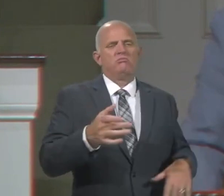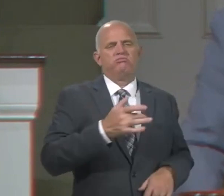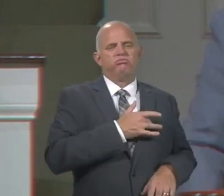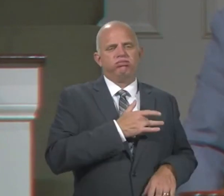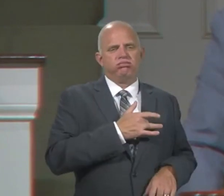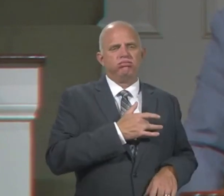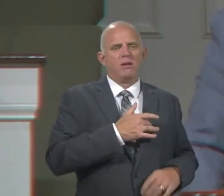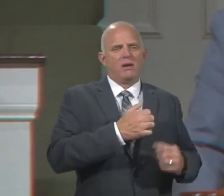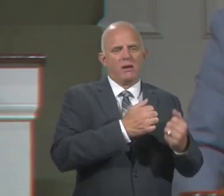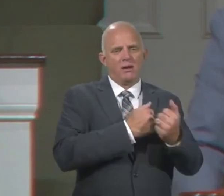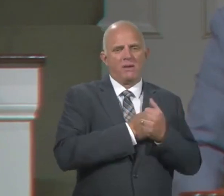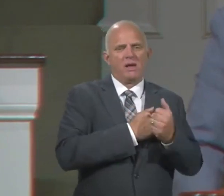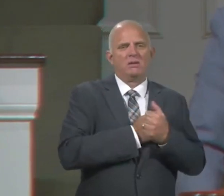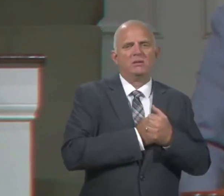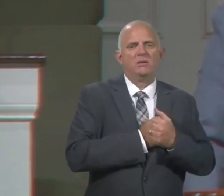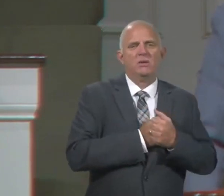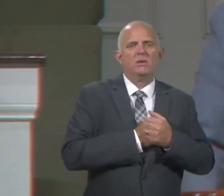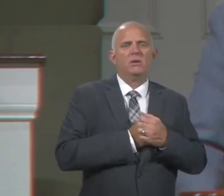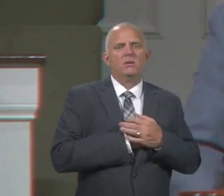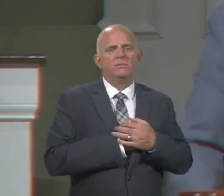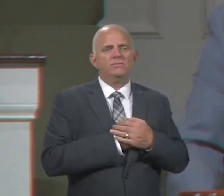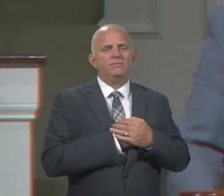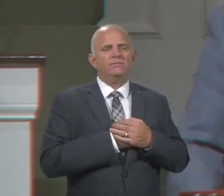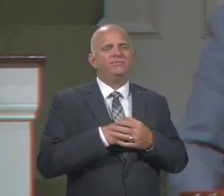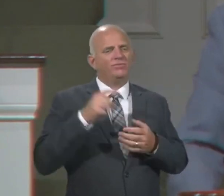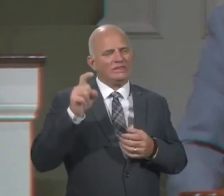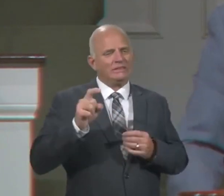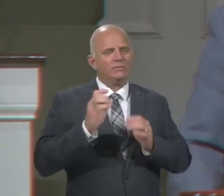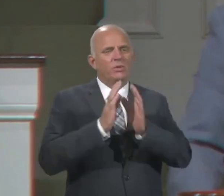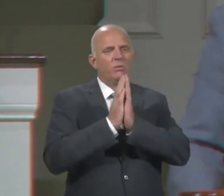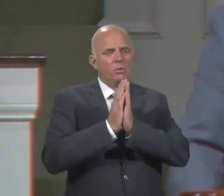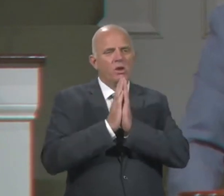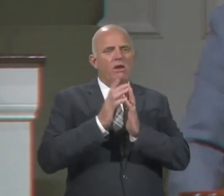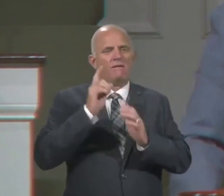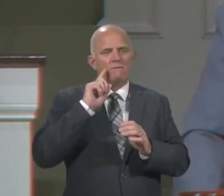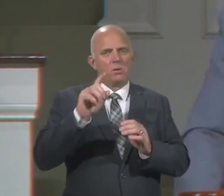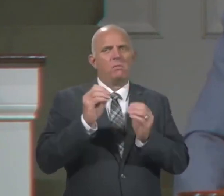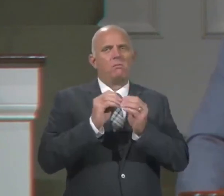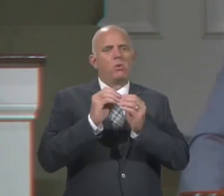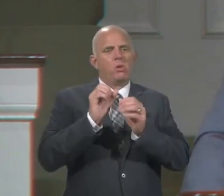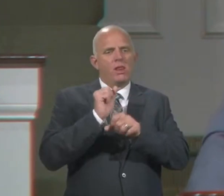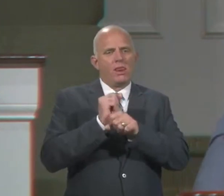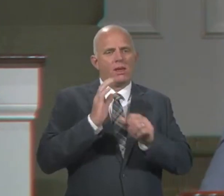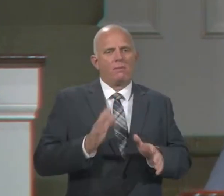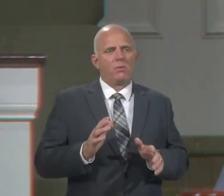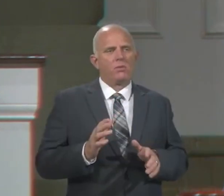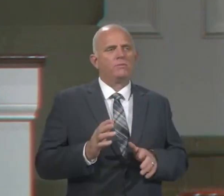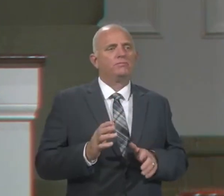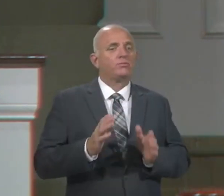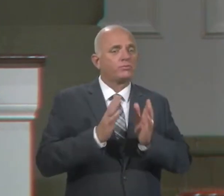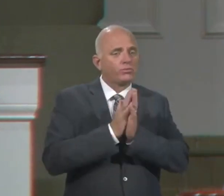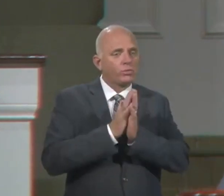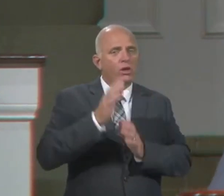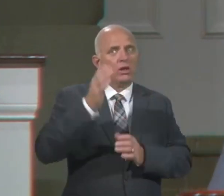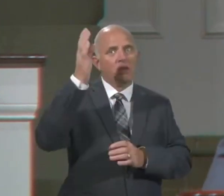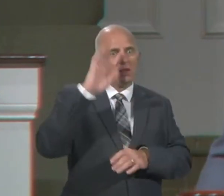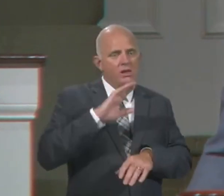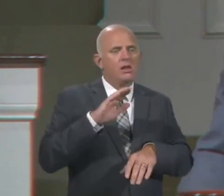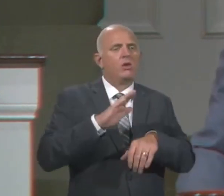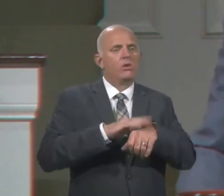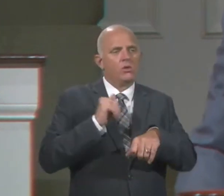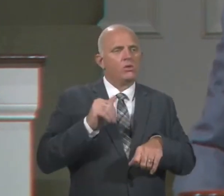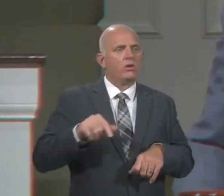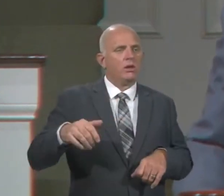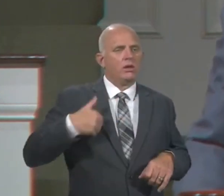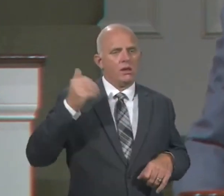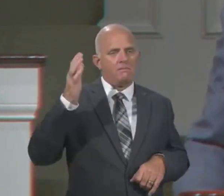with compassion. And we need to pray for laborers. We need to pray that God would call young men and young ladies to